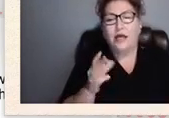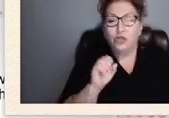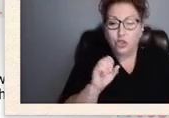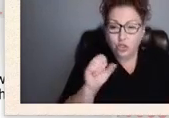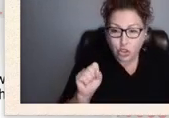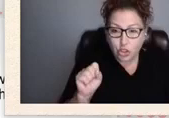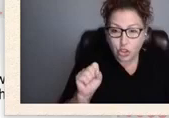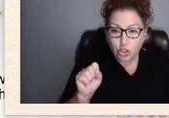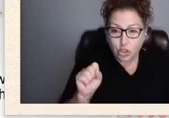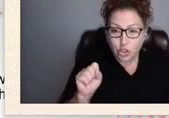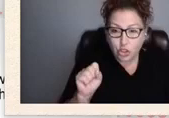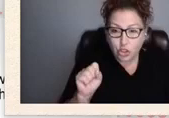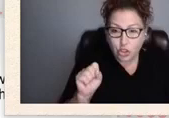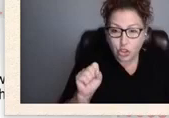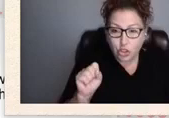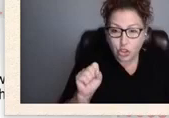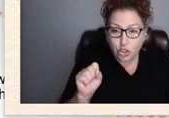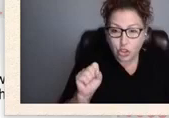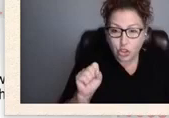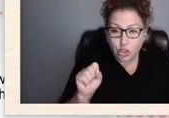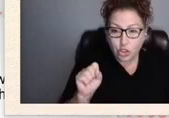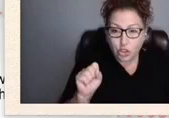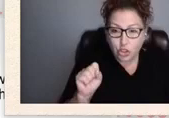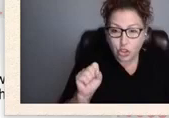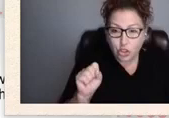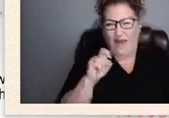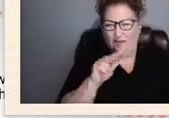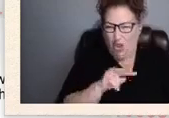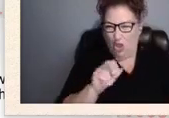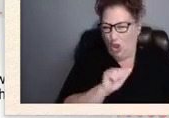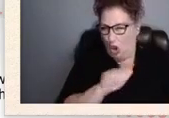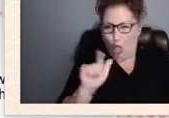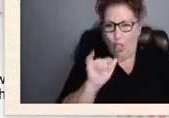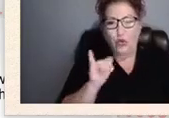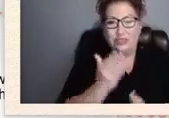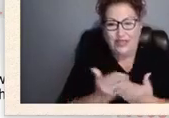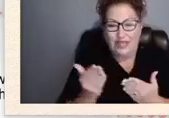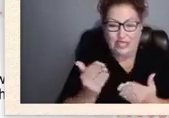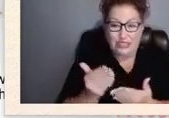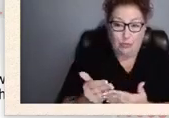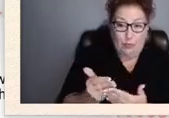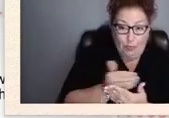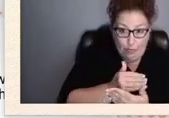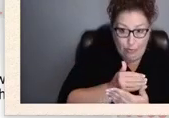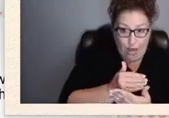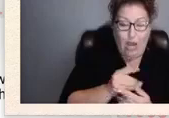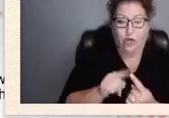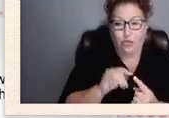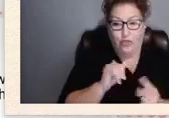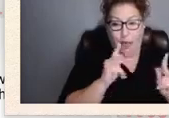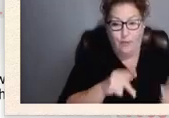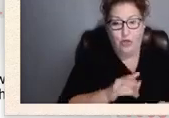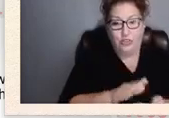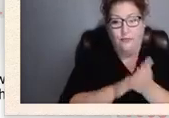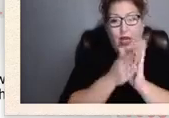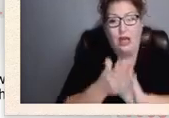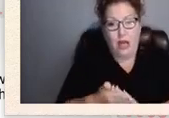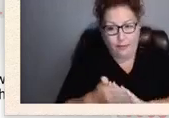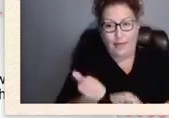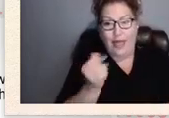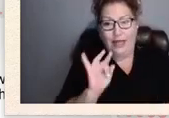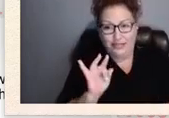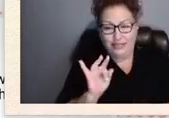and healthcare benefits. So we have to look at all those things prior to our young person turning 18 in order